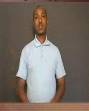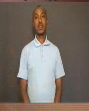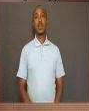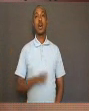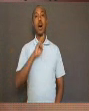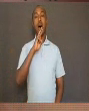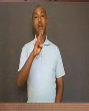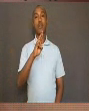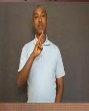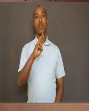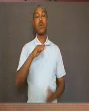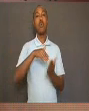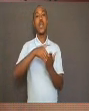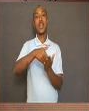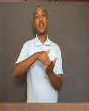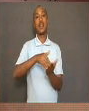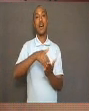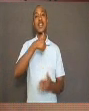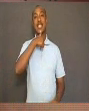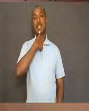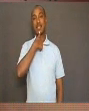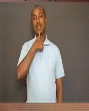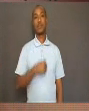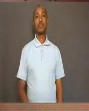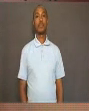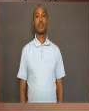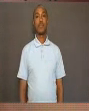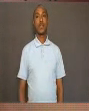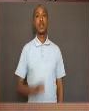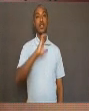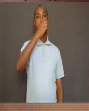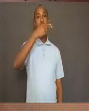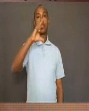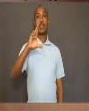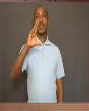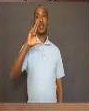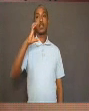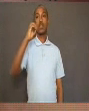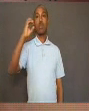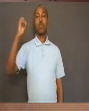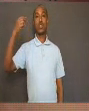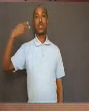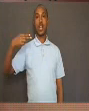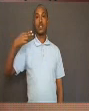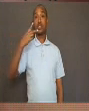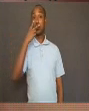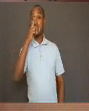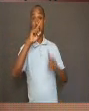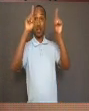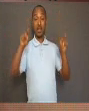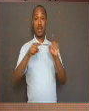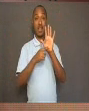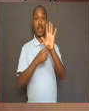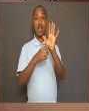are often weak acids. Acetic acid, as you can see here,